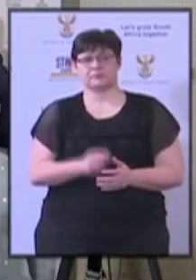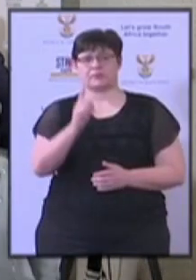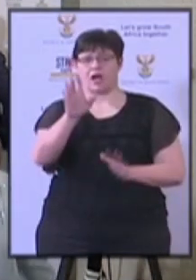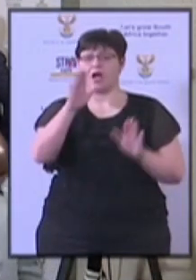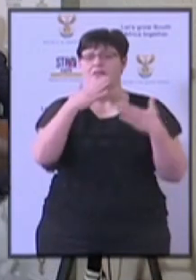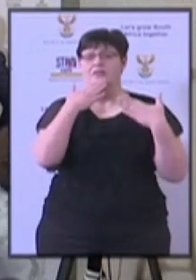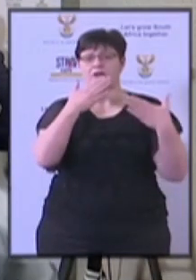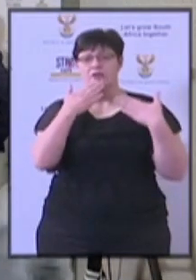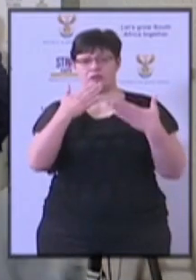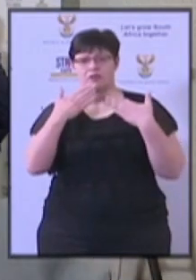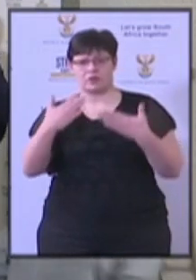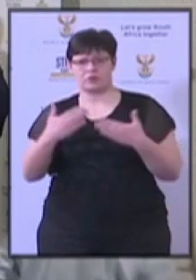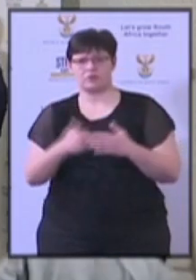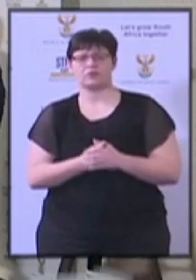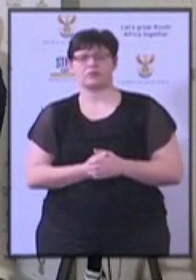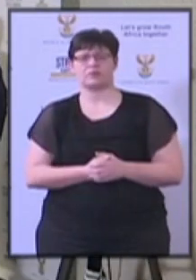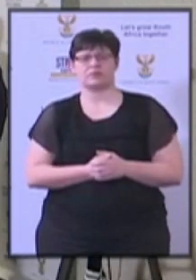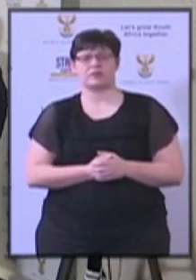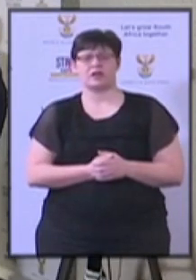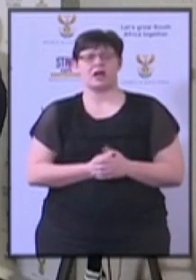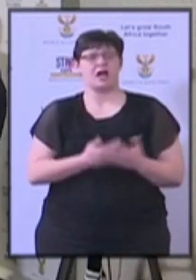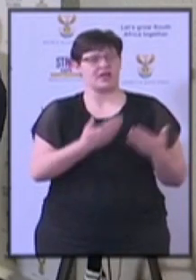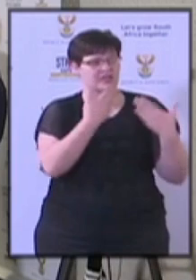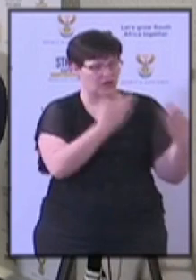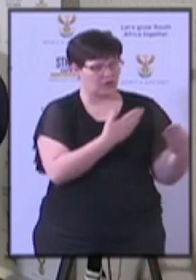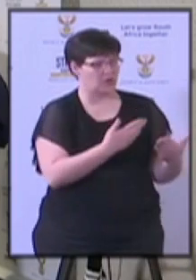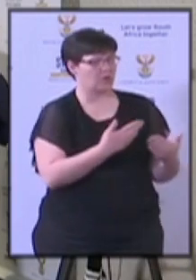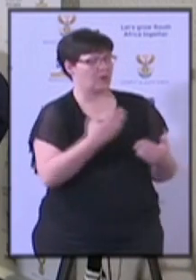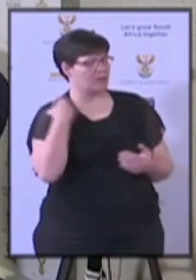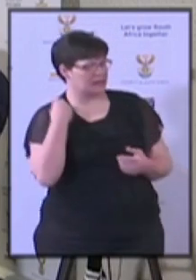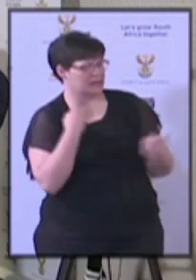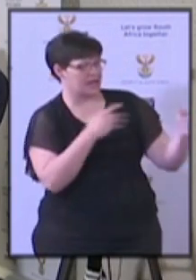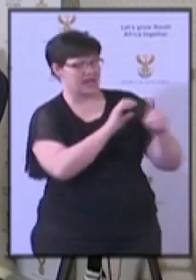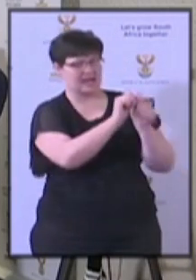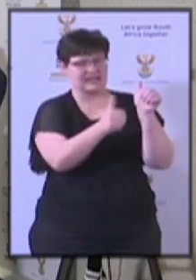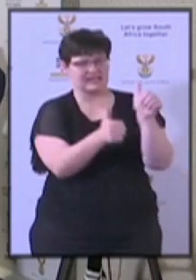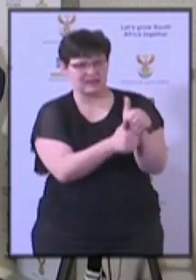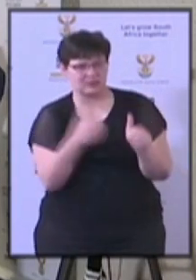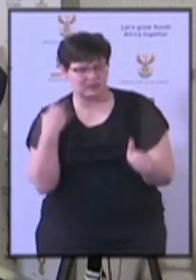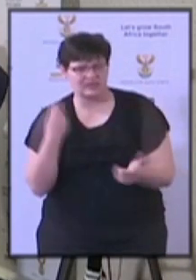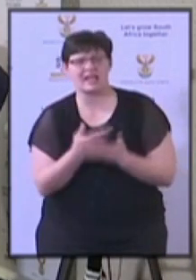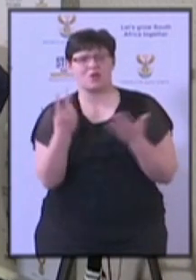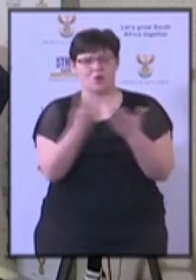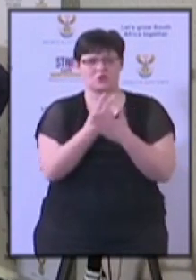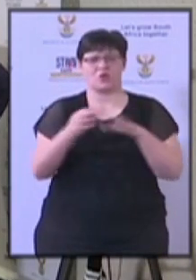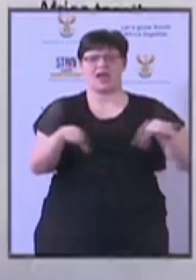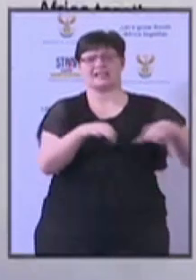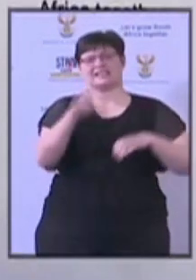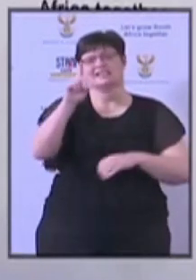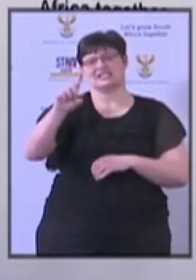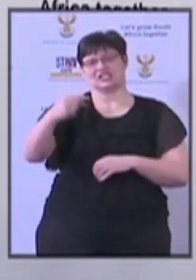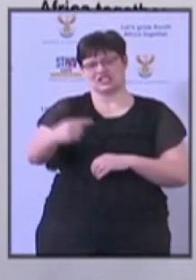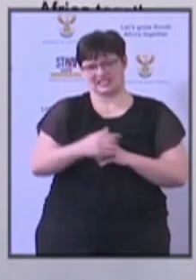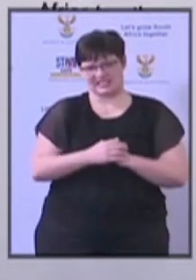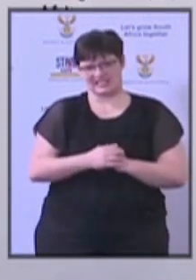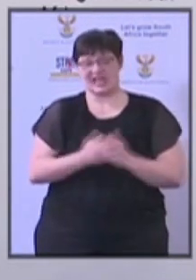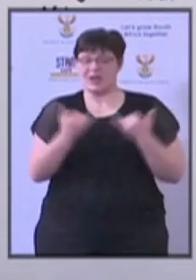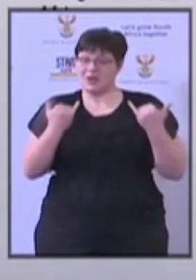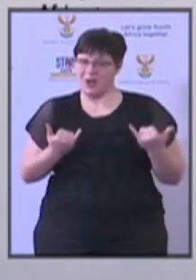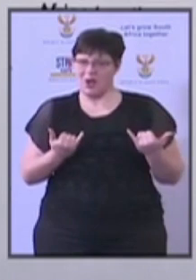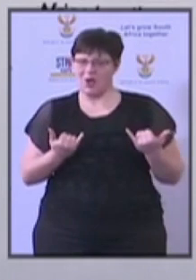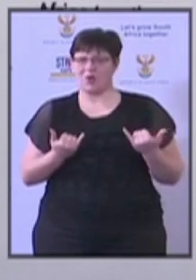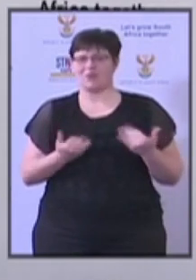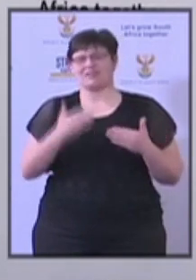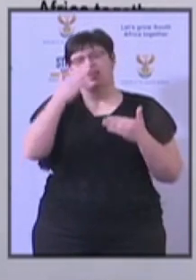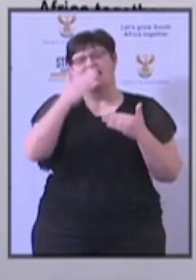Thank you very much, Minister, and thank you very much, Deputy Minister and Acting DG. That, ladies and gentlemen, brings us to the end